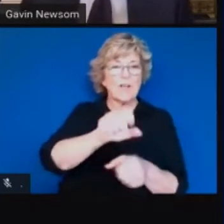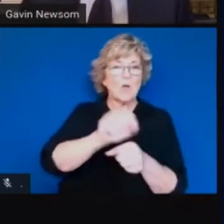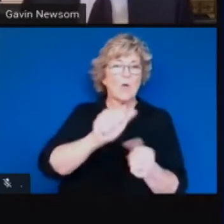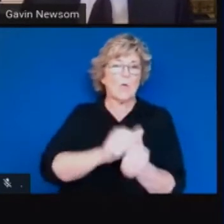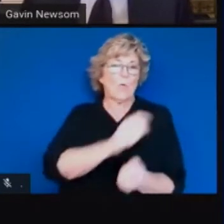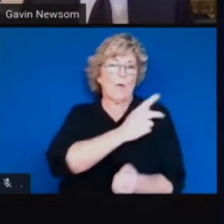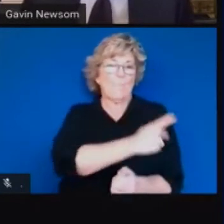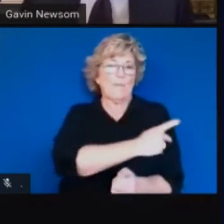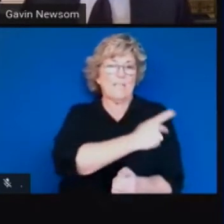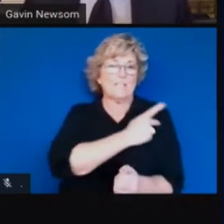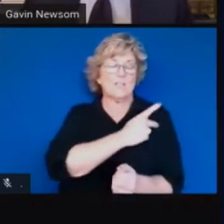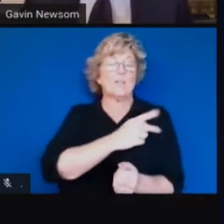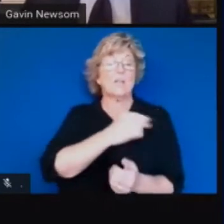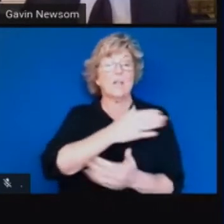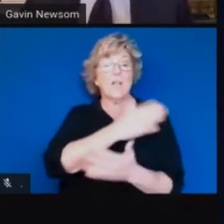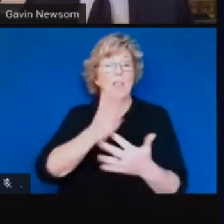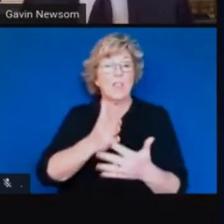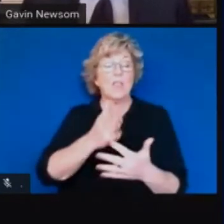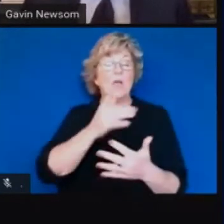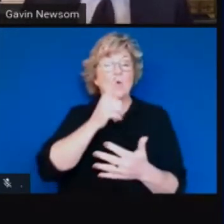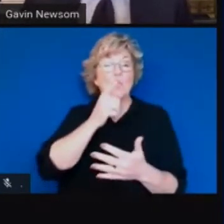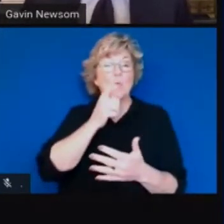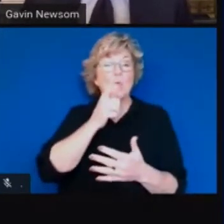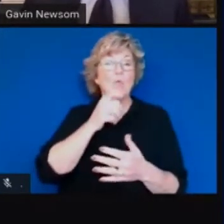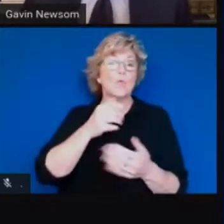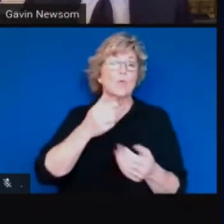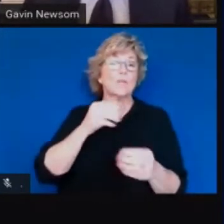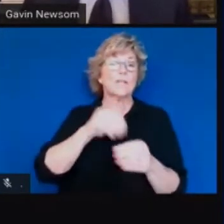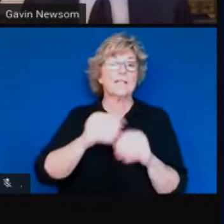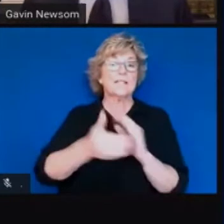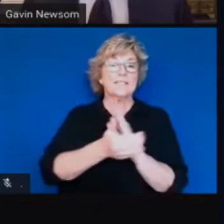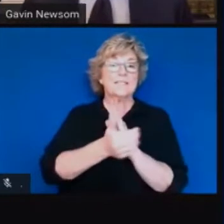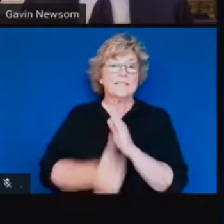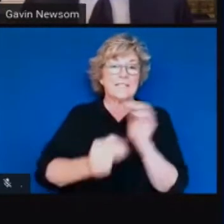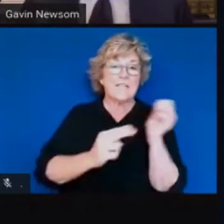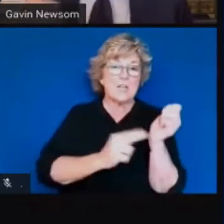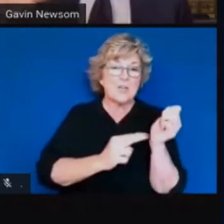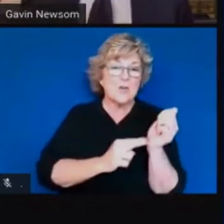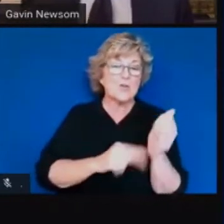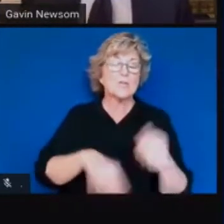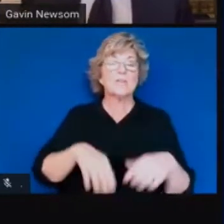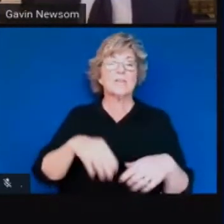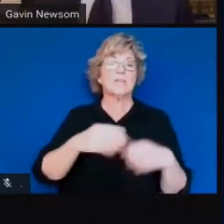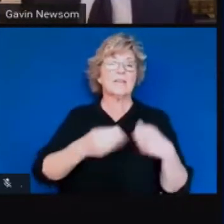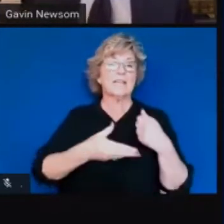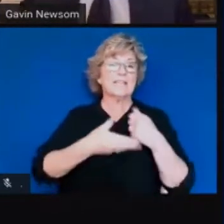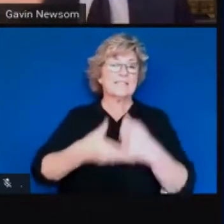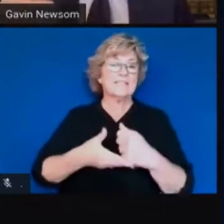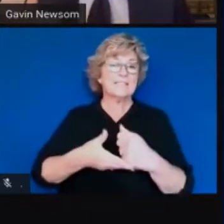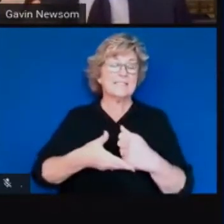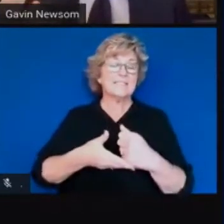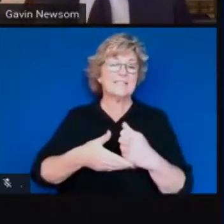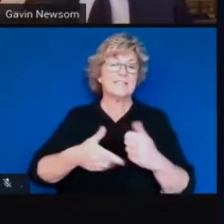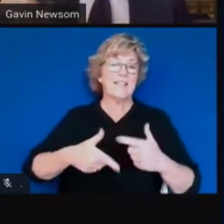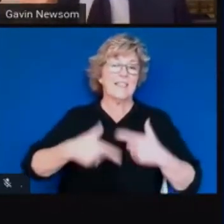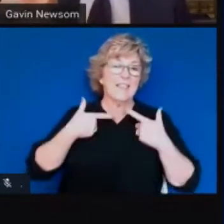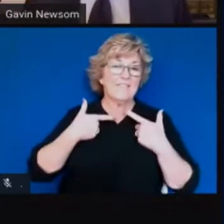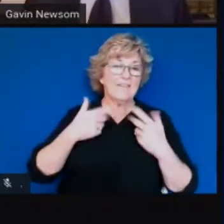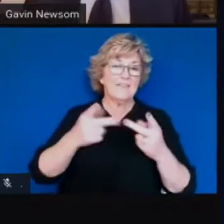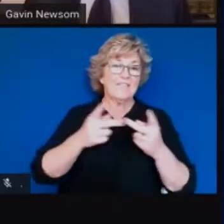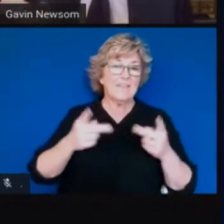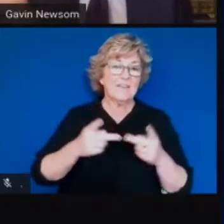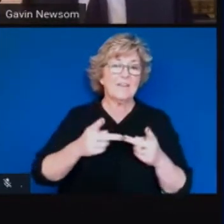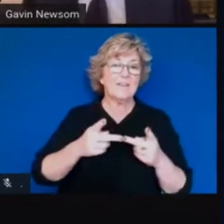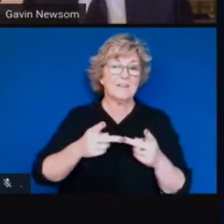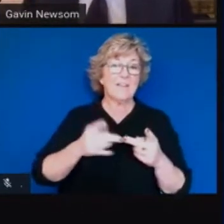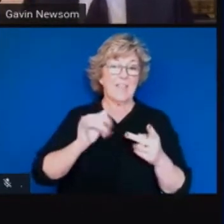as well as those in congregate facilities, skilled nursing facilities, assisted living facilities. That's the first phase of universe, about 3 million. The